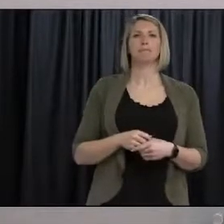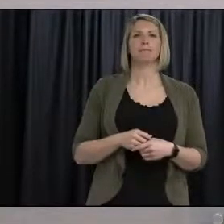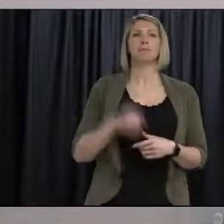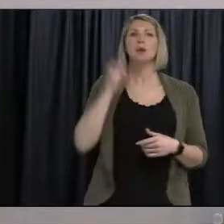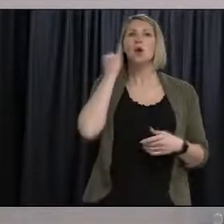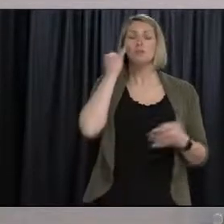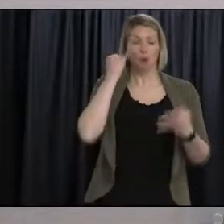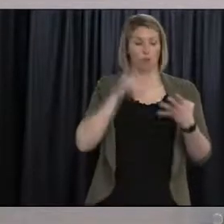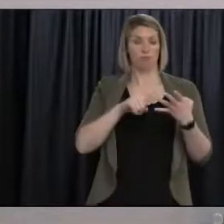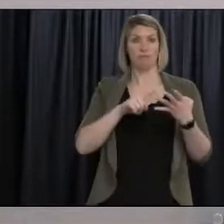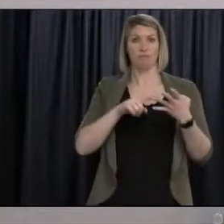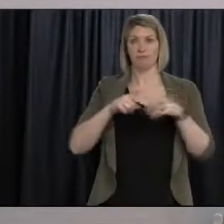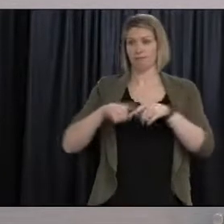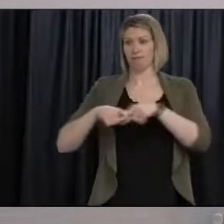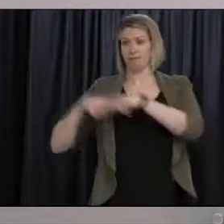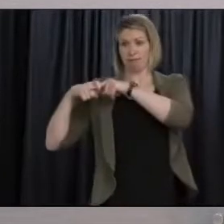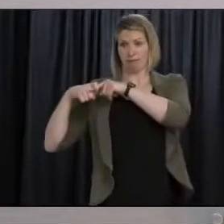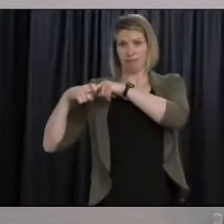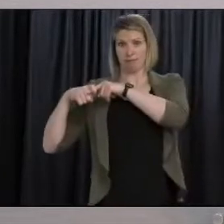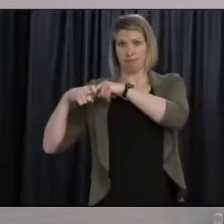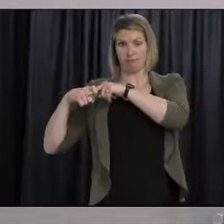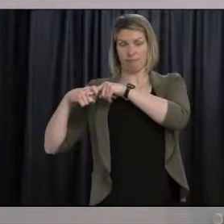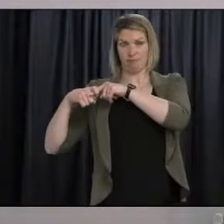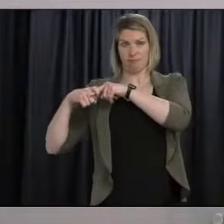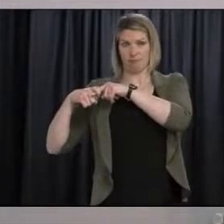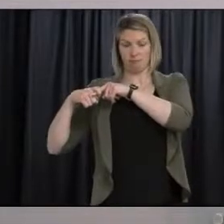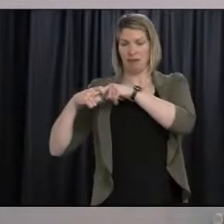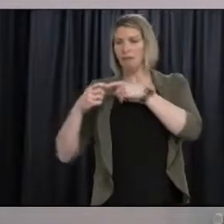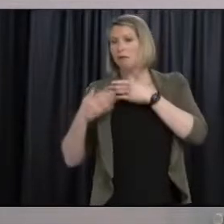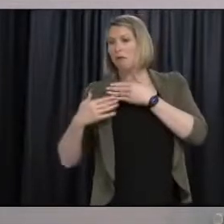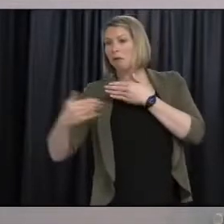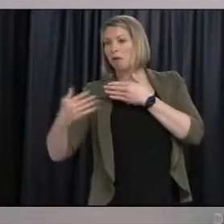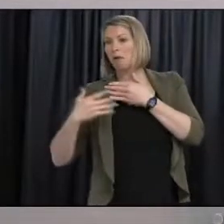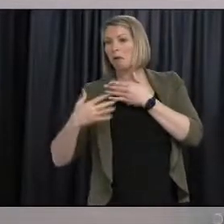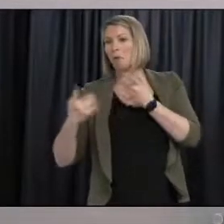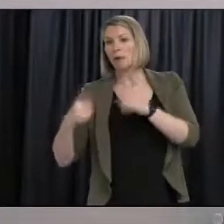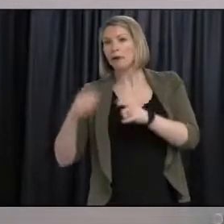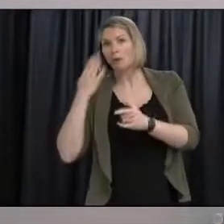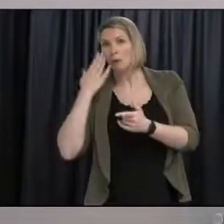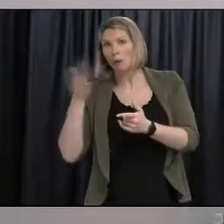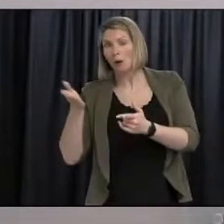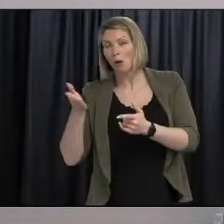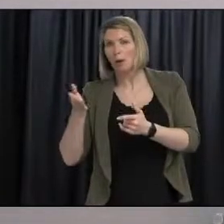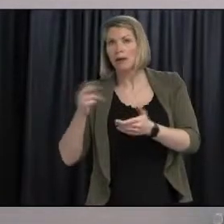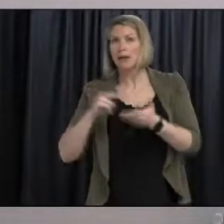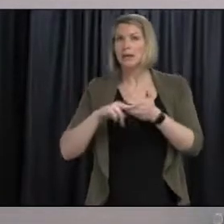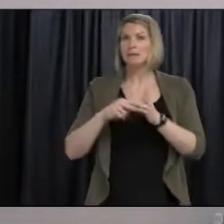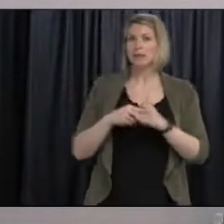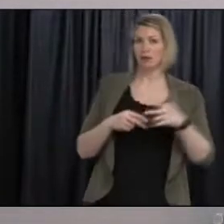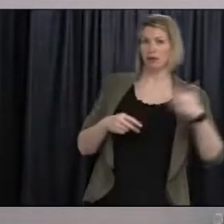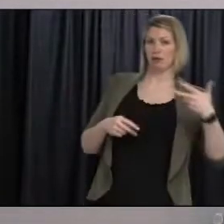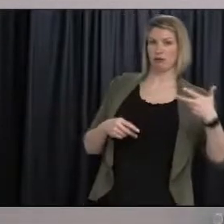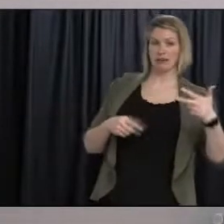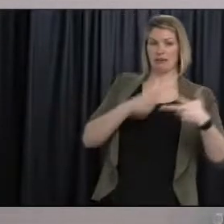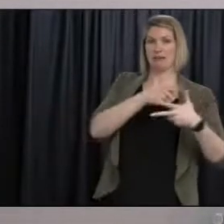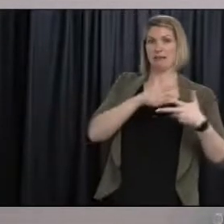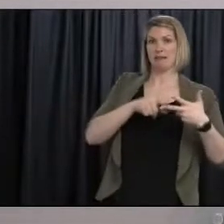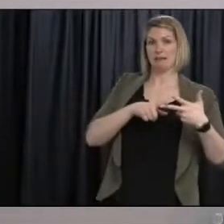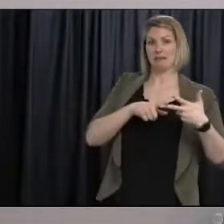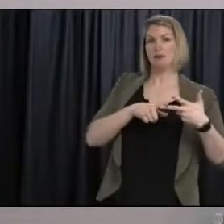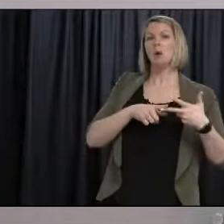is off the table, at least for now and the foreseeable future, will Newfoundland and Labrador receive other vaccines to make up for it?